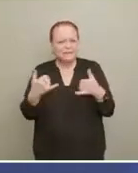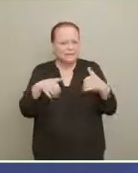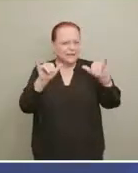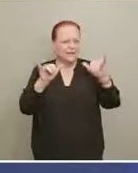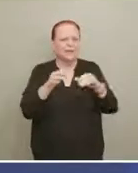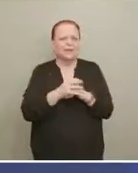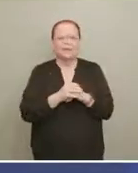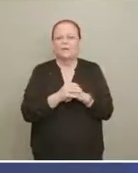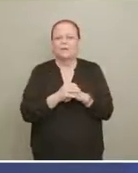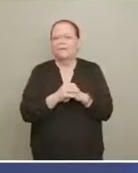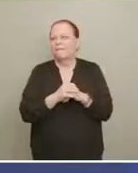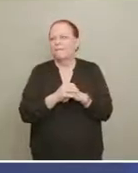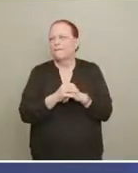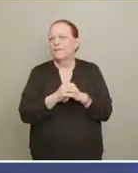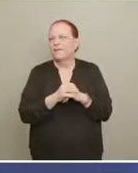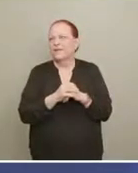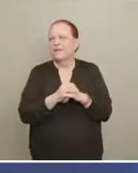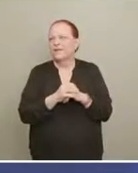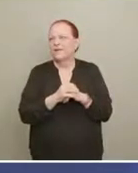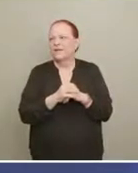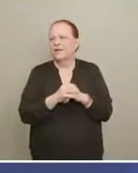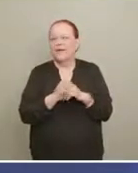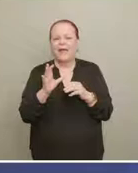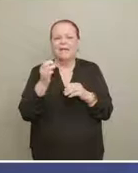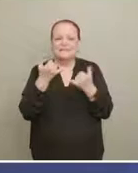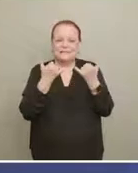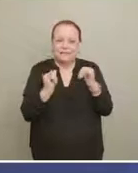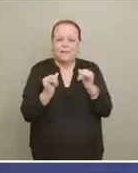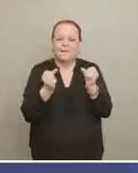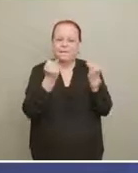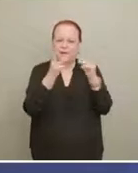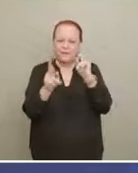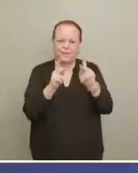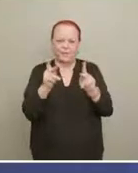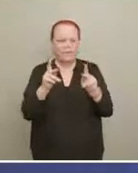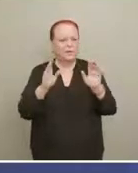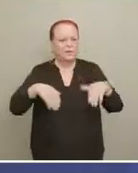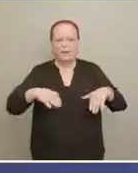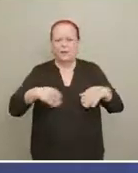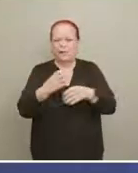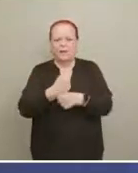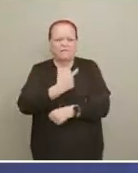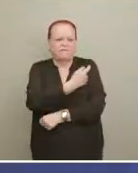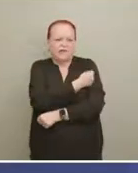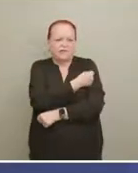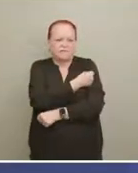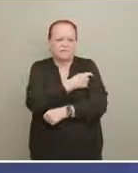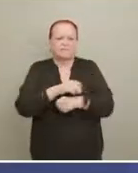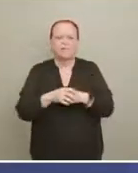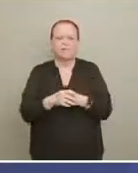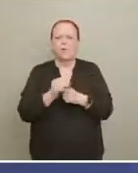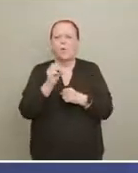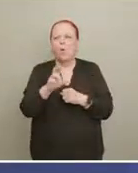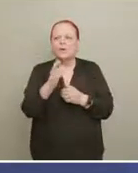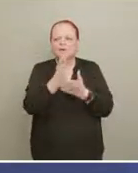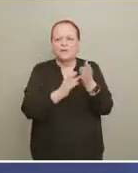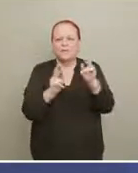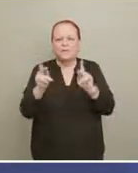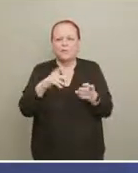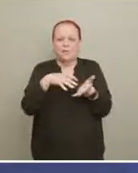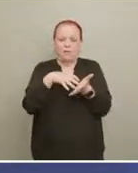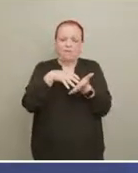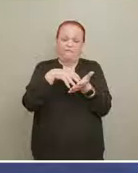are individuals who are not vaccinated, who were not vaccinated, or they were vulnerable folks who are